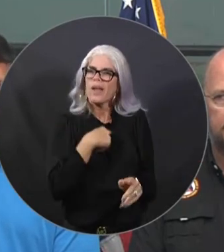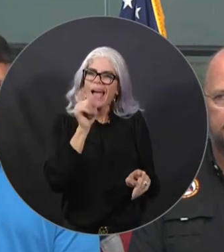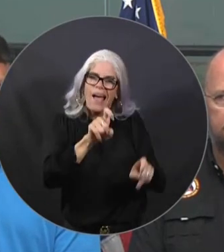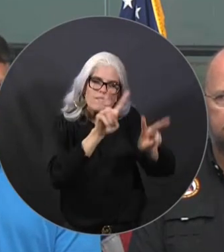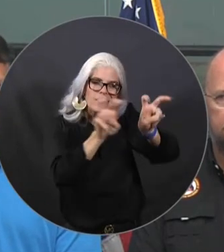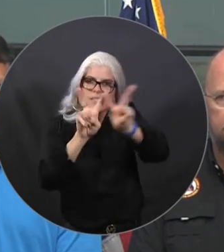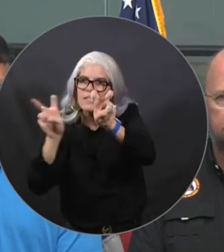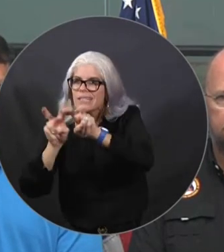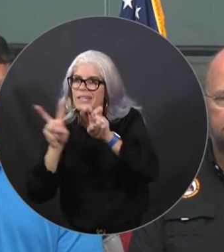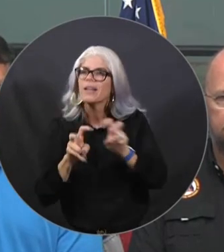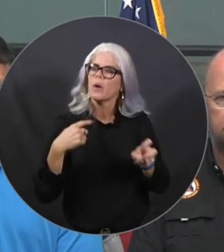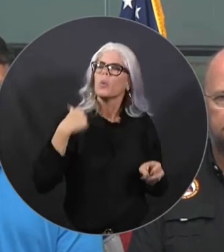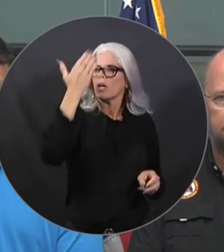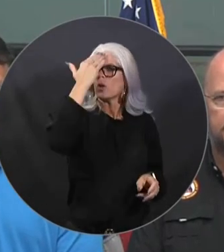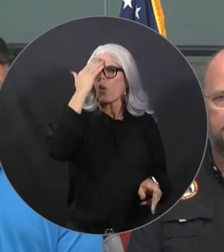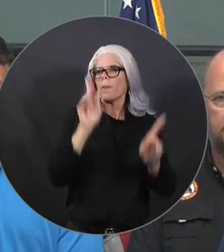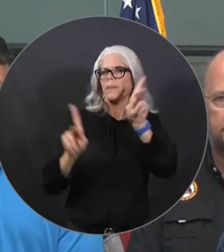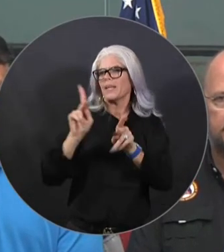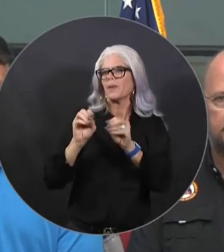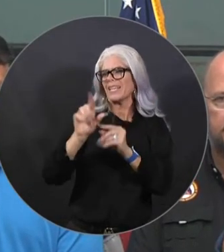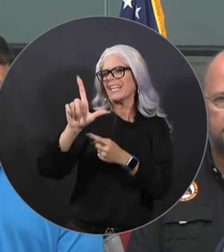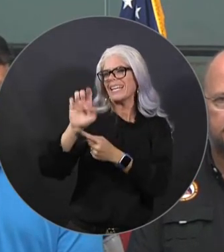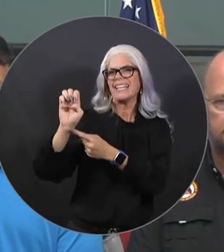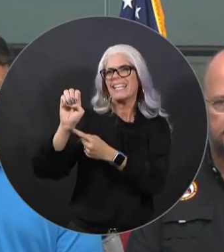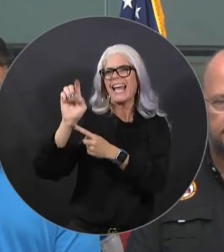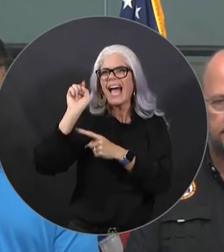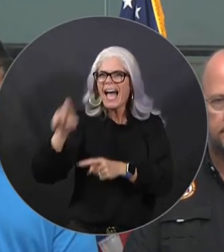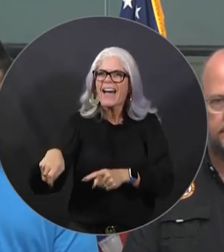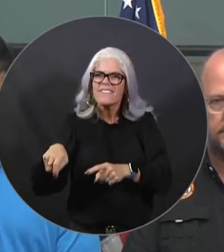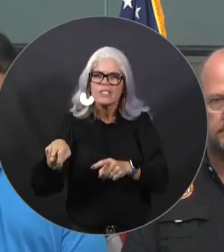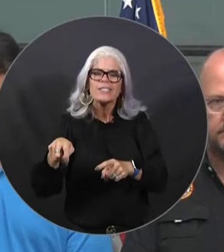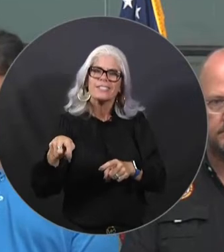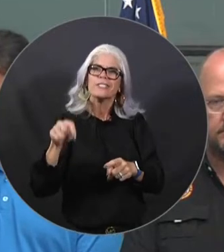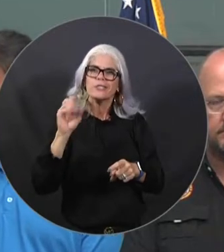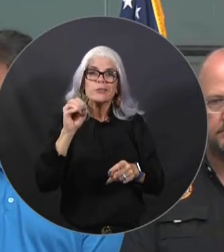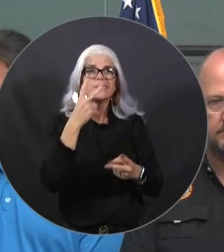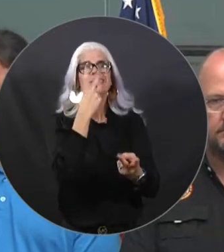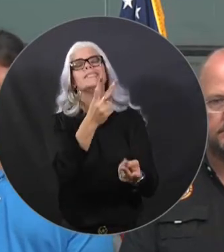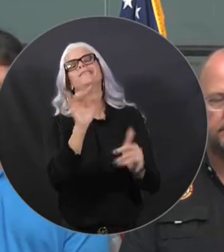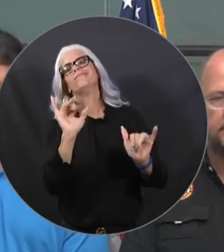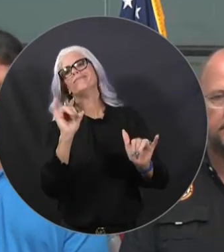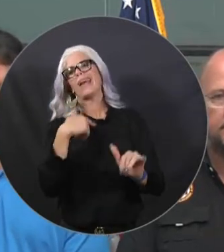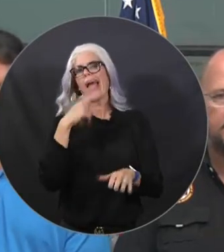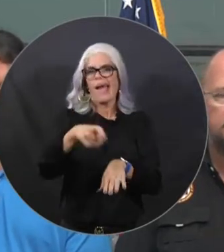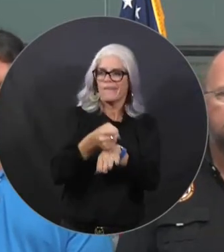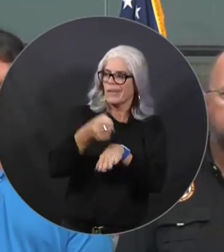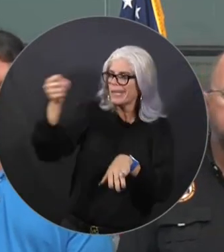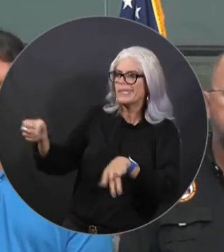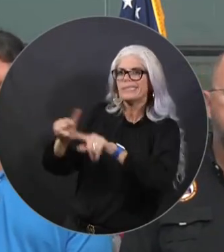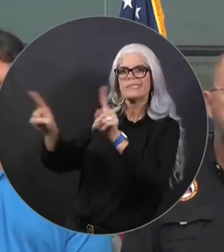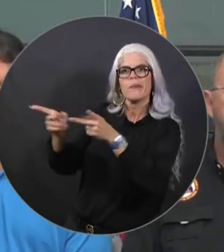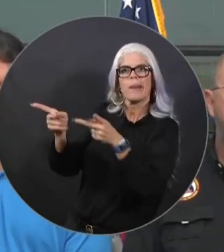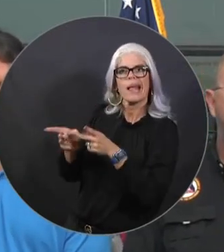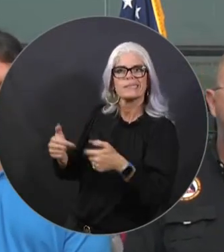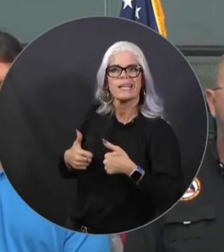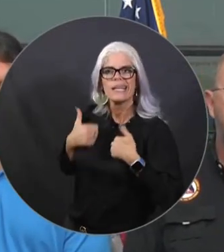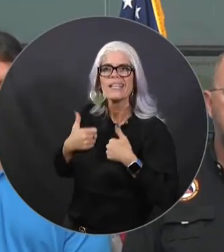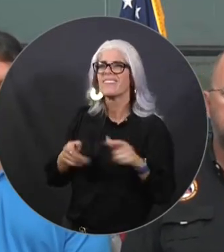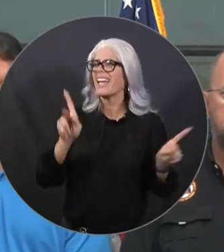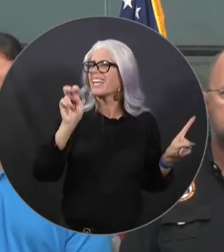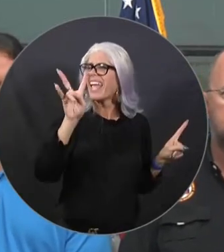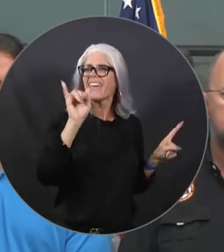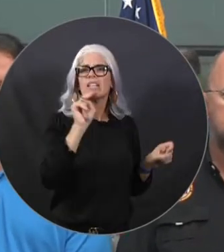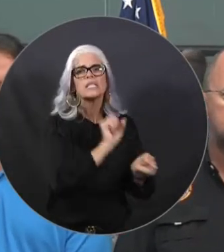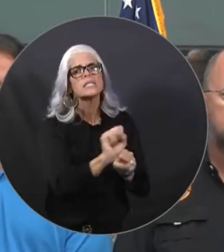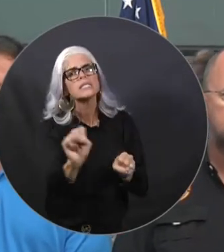for some level of displacement. And I know Kevin has worked and FEMA has worked on some solutions, but I don't know that we know exactly how